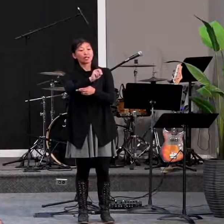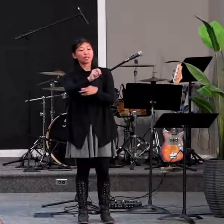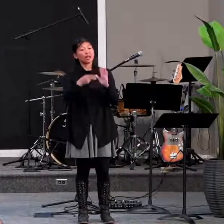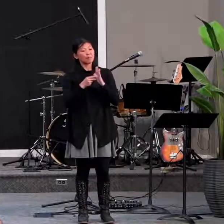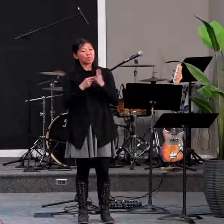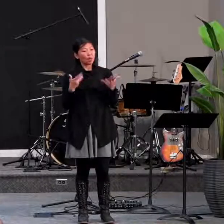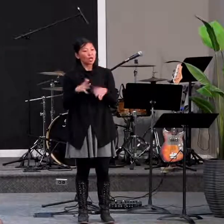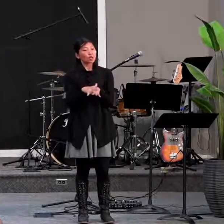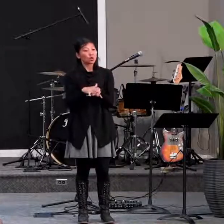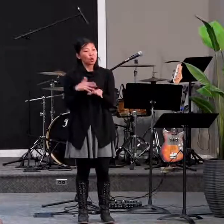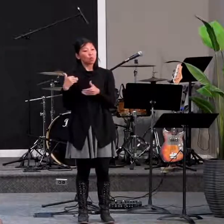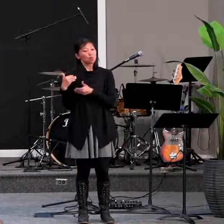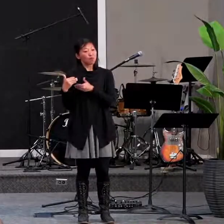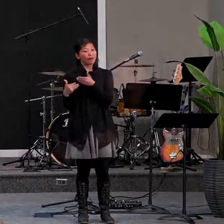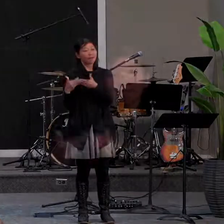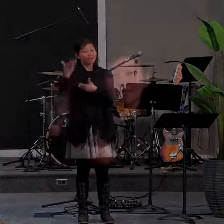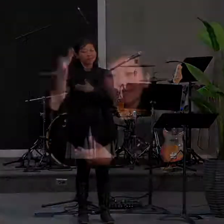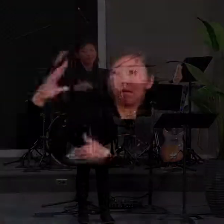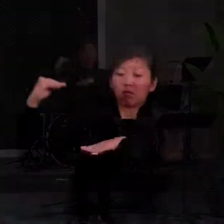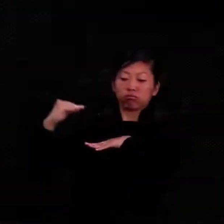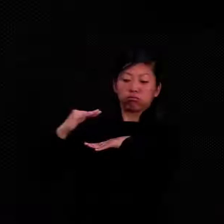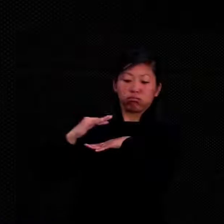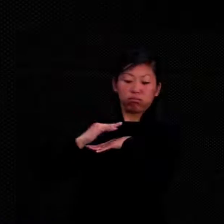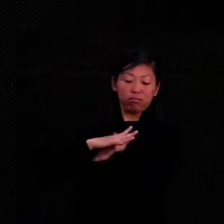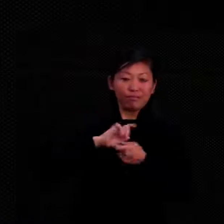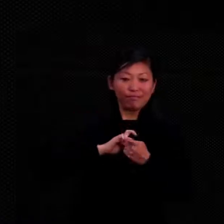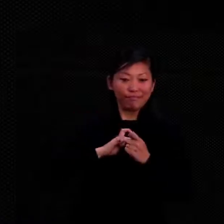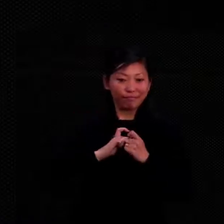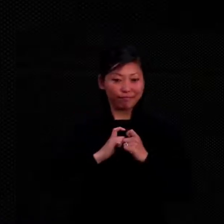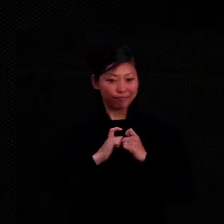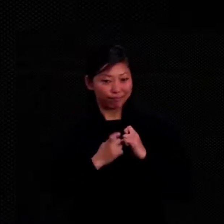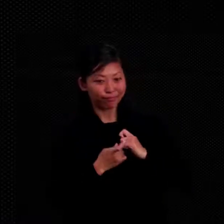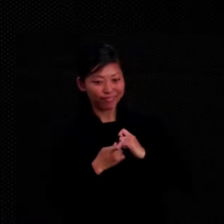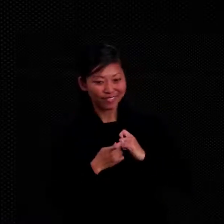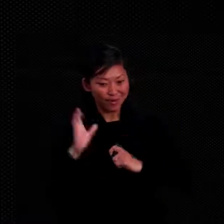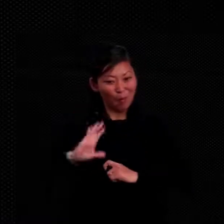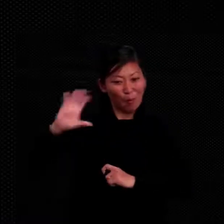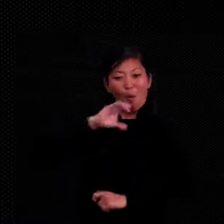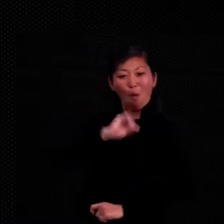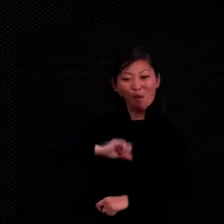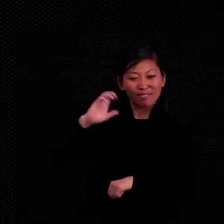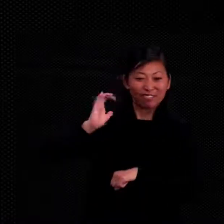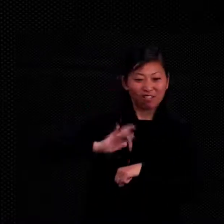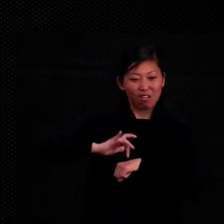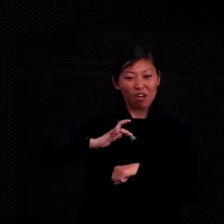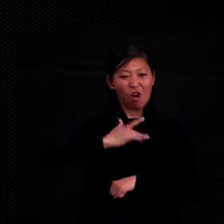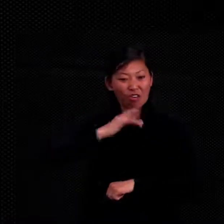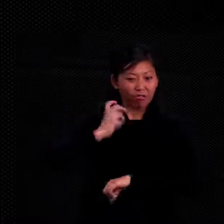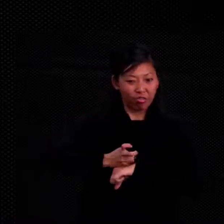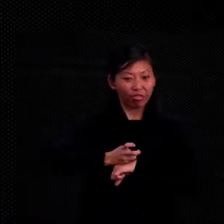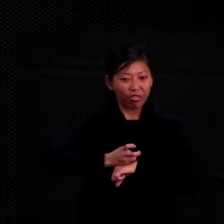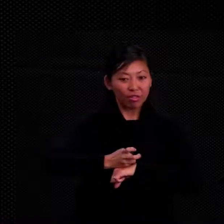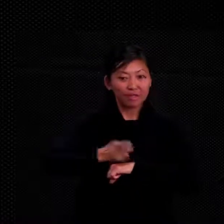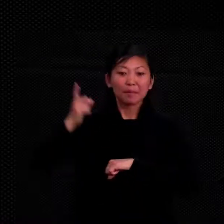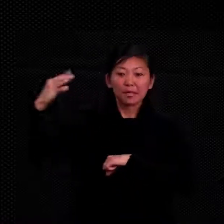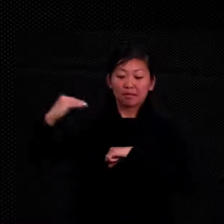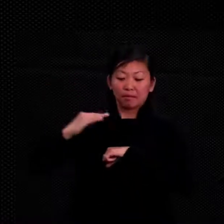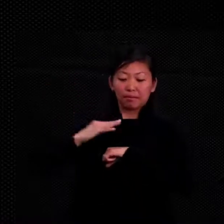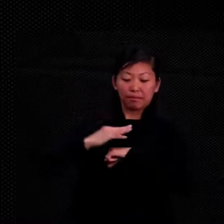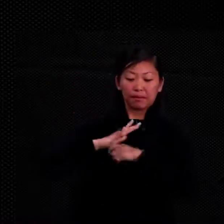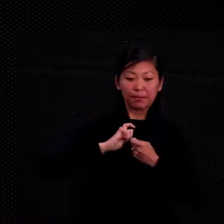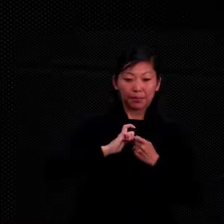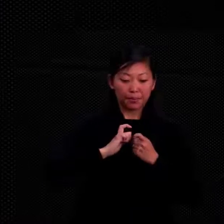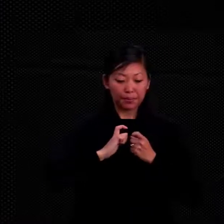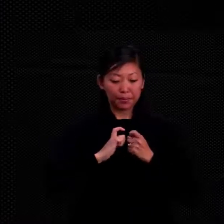process where God continues to reshape and reform you from the old person into the new, into the image of Jesus, that